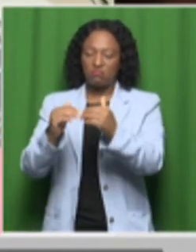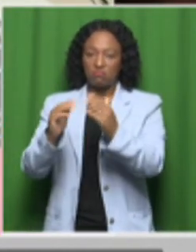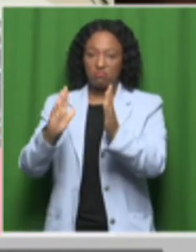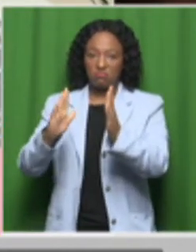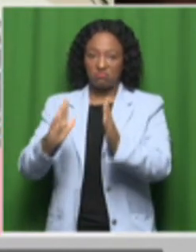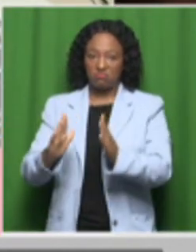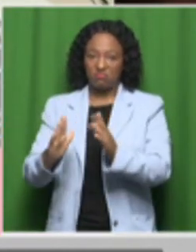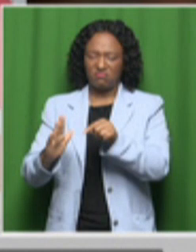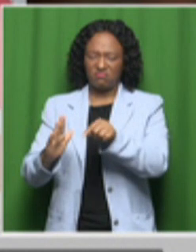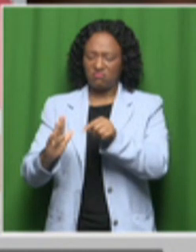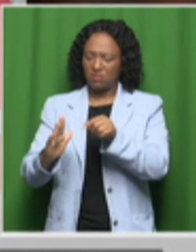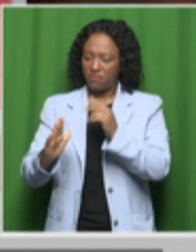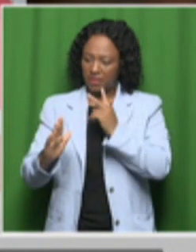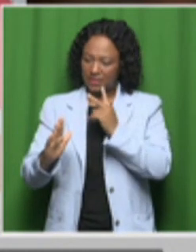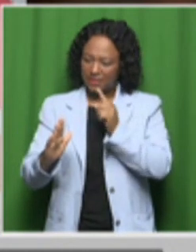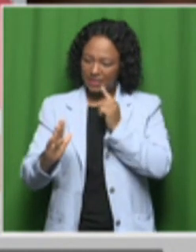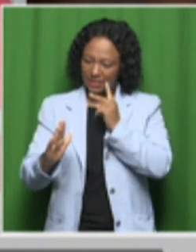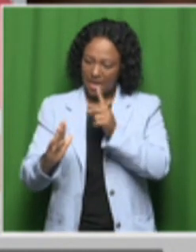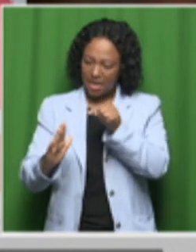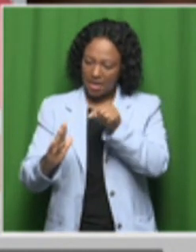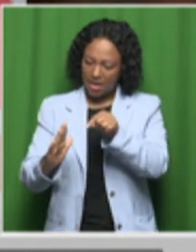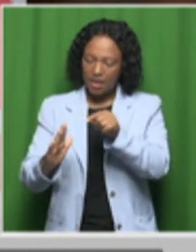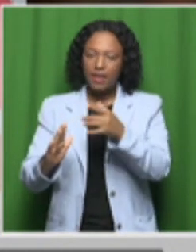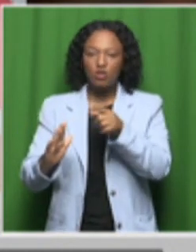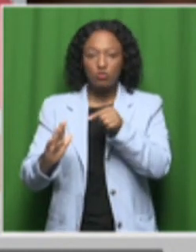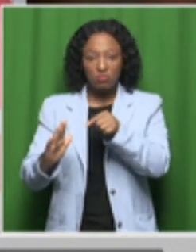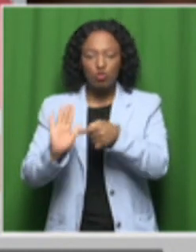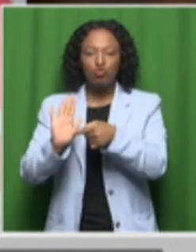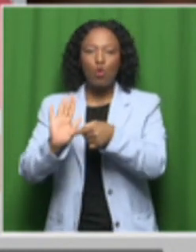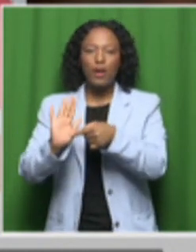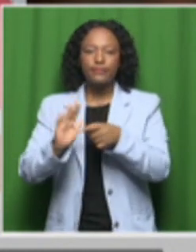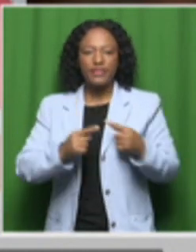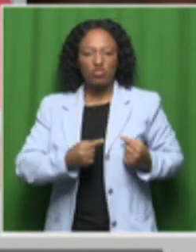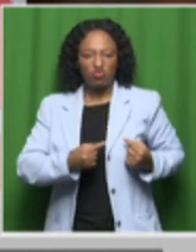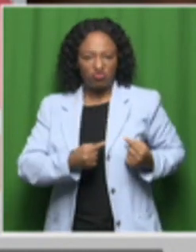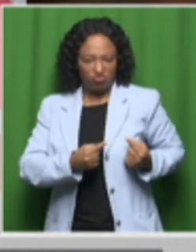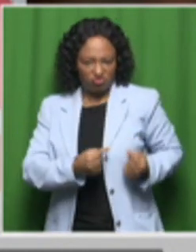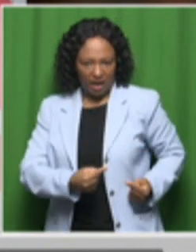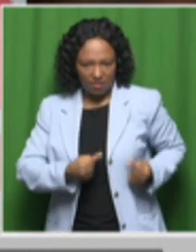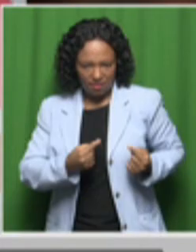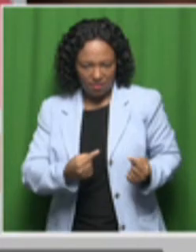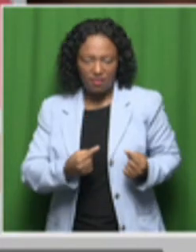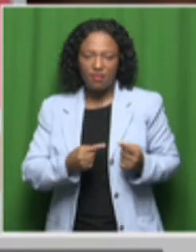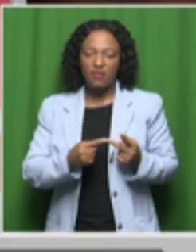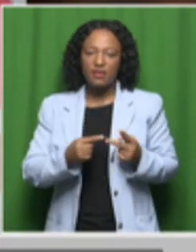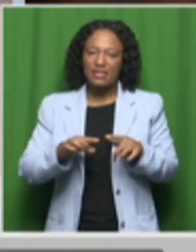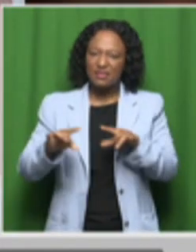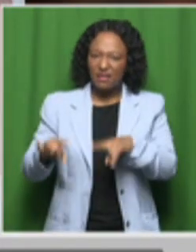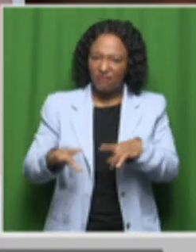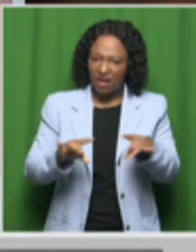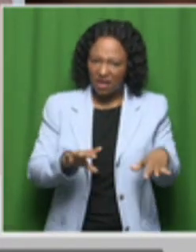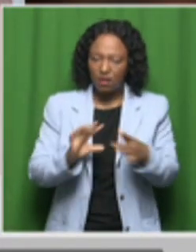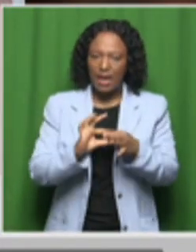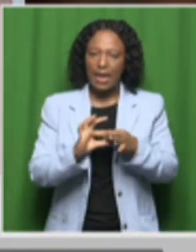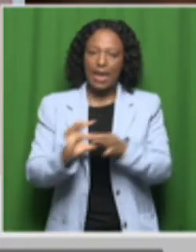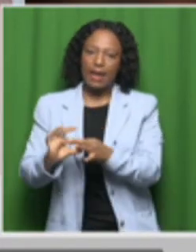that struggle of having to take what was lost and what has been despised by others, but being